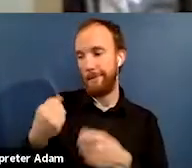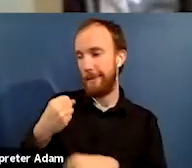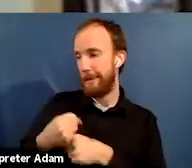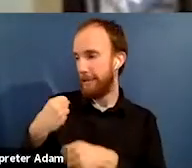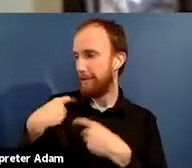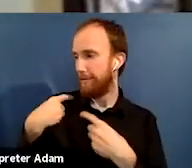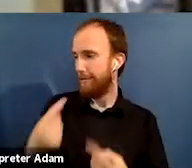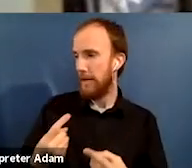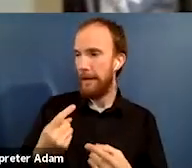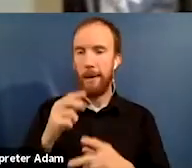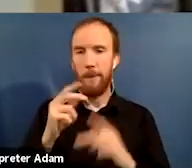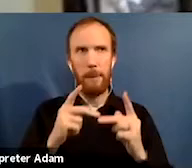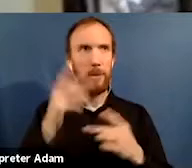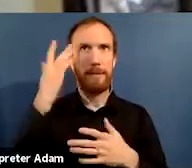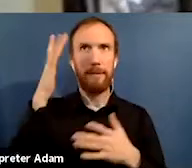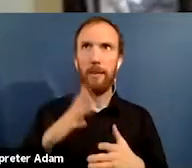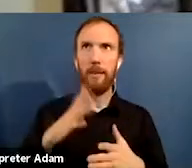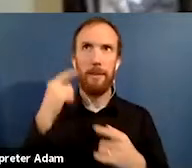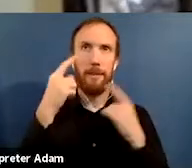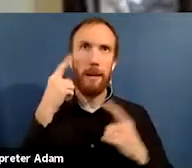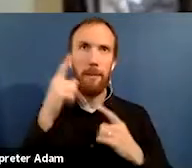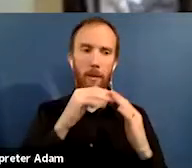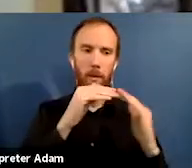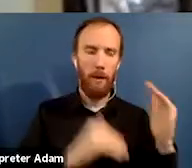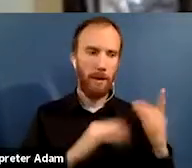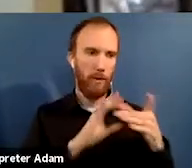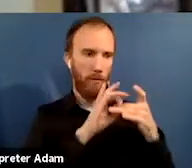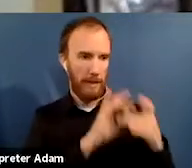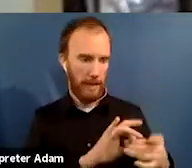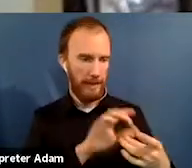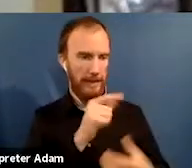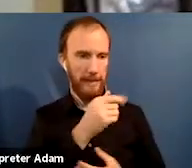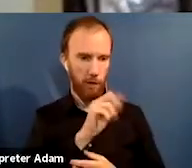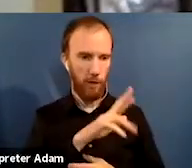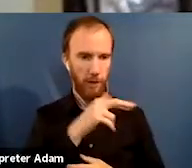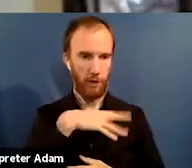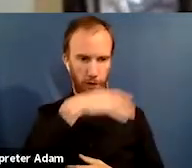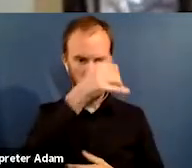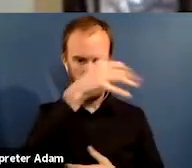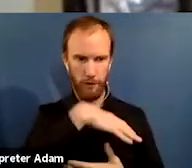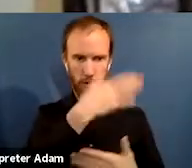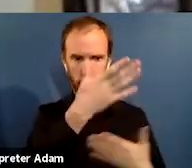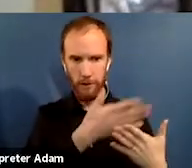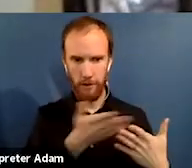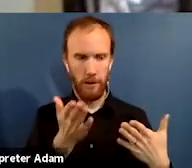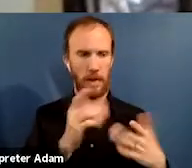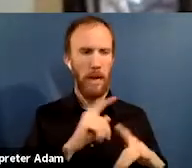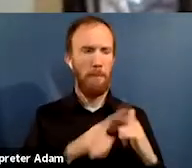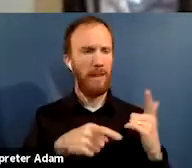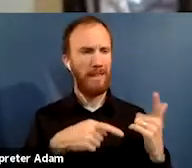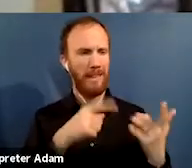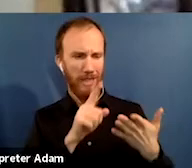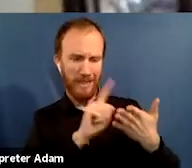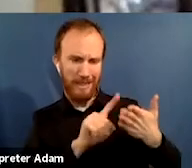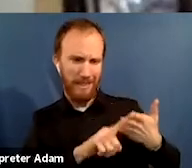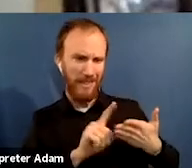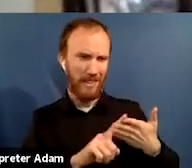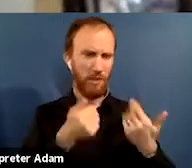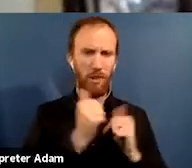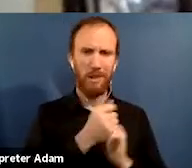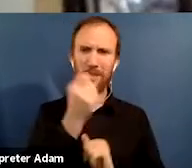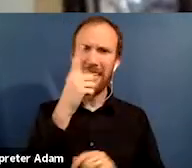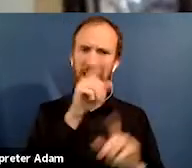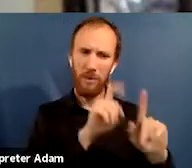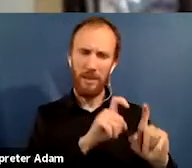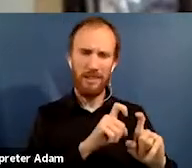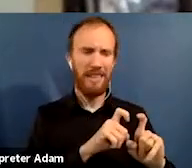about questions of inequality with respect to gender. But as they began to probe these questions of inequality, they realized that you